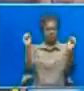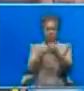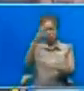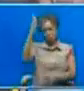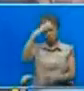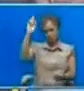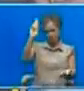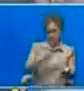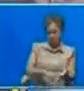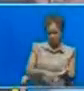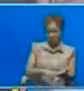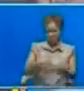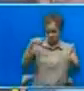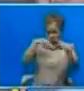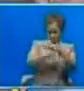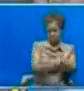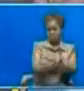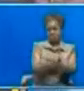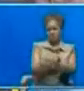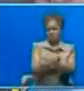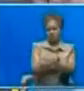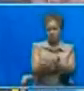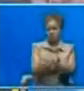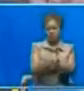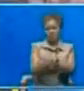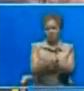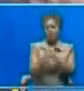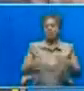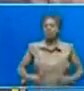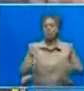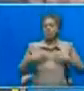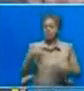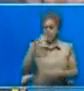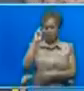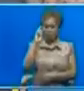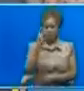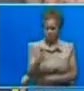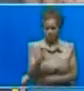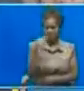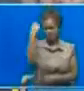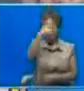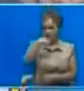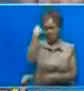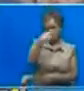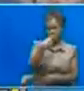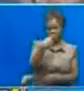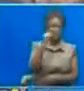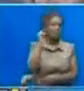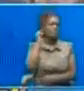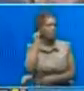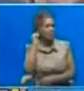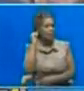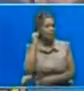mrecognize. Sasa tulipoingishwa huko ndani mali watu wana view board ndo nikamwangalia sura,